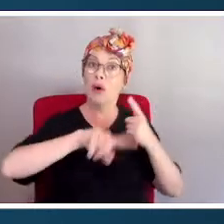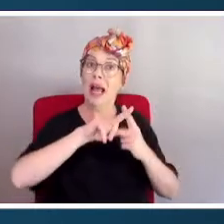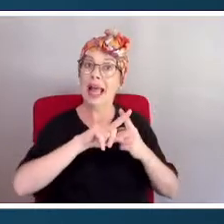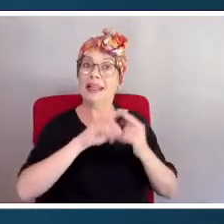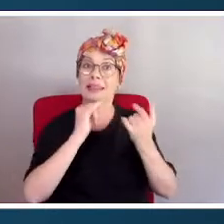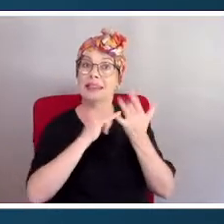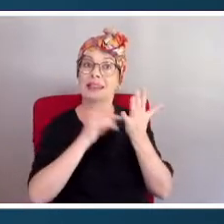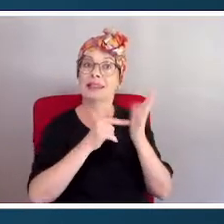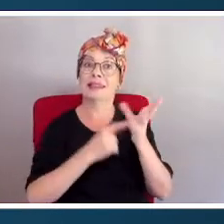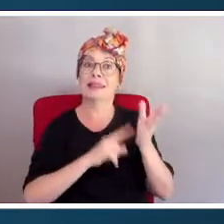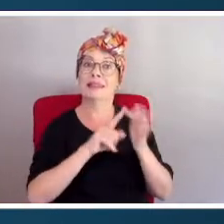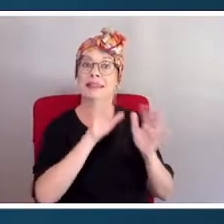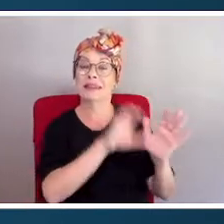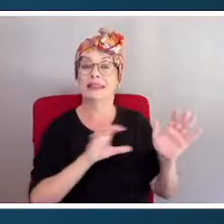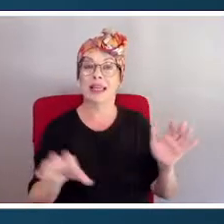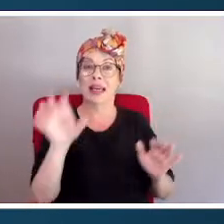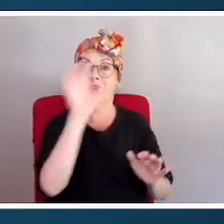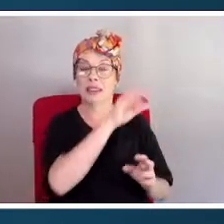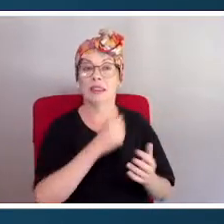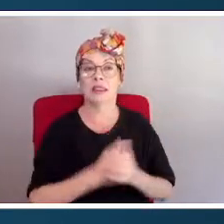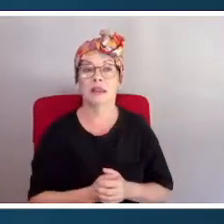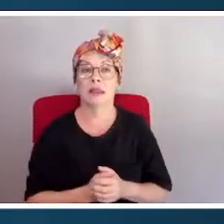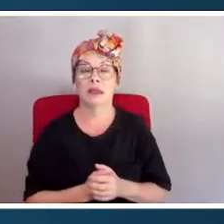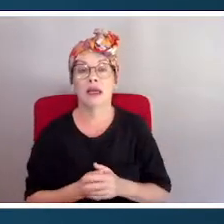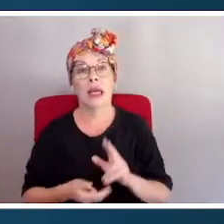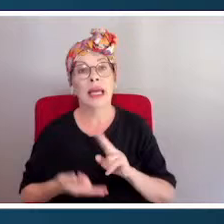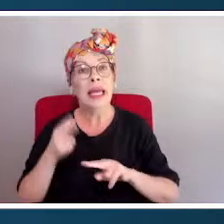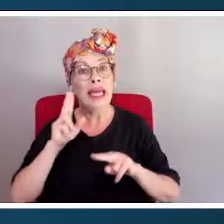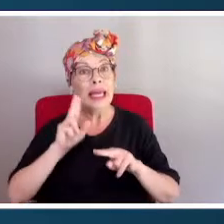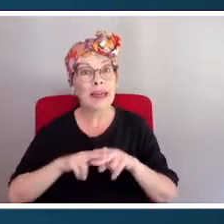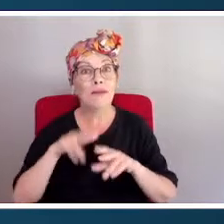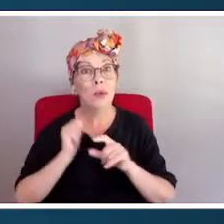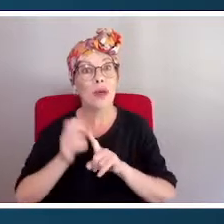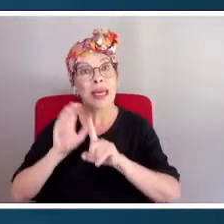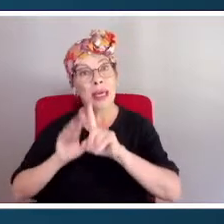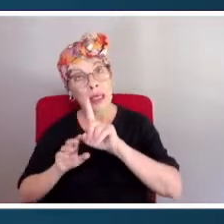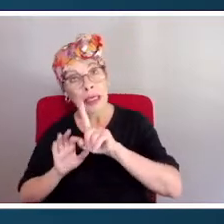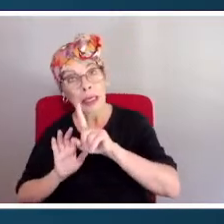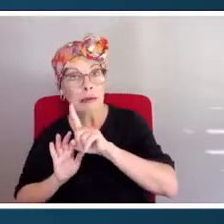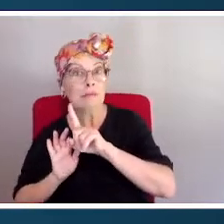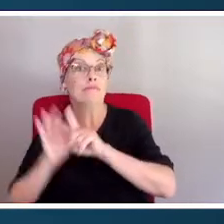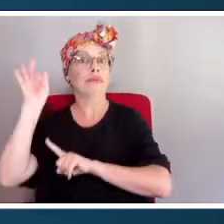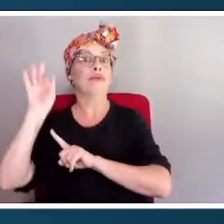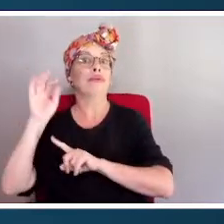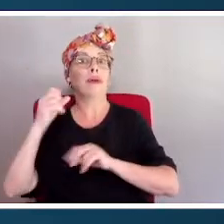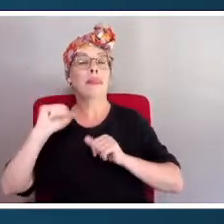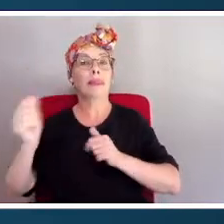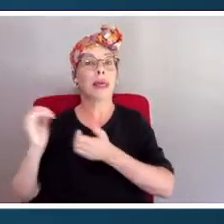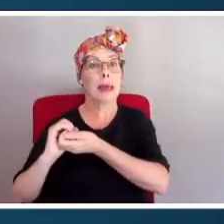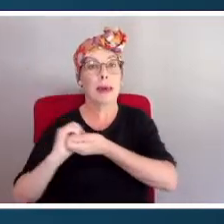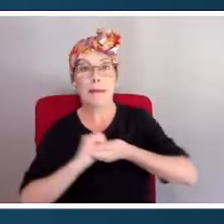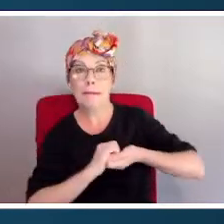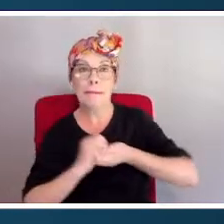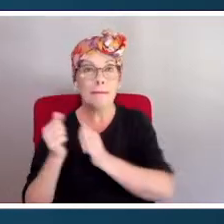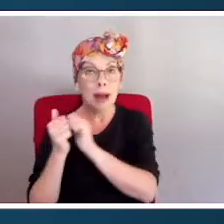high value in the broad partnership with the Blue Pacific, as we in the Pacific do with